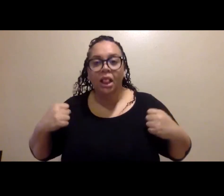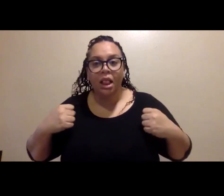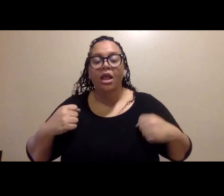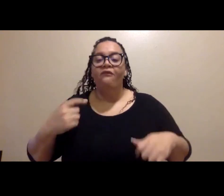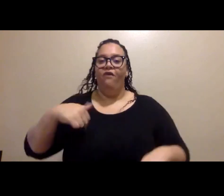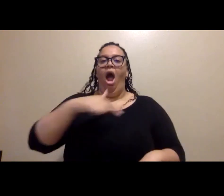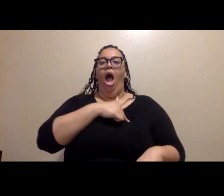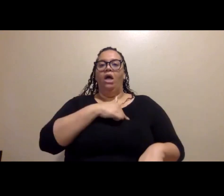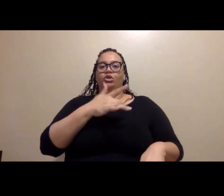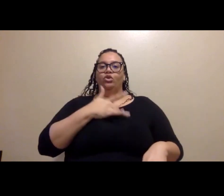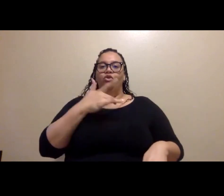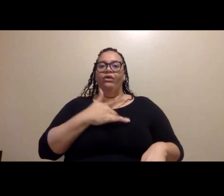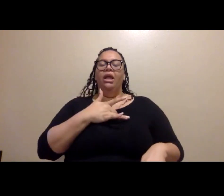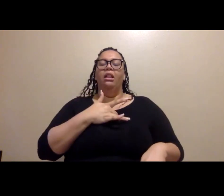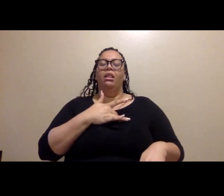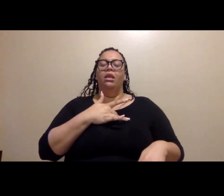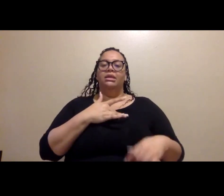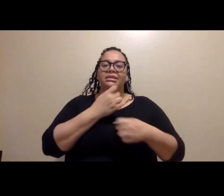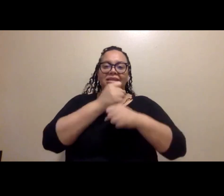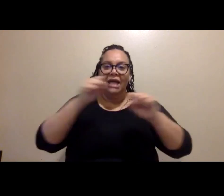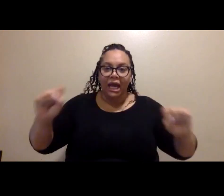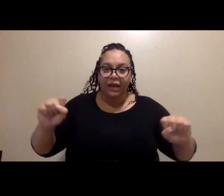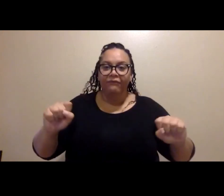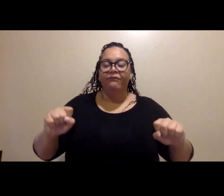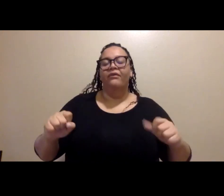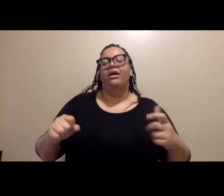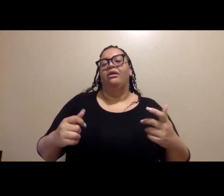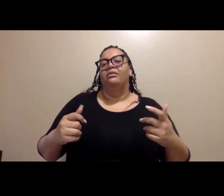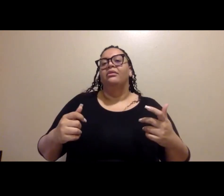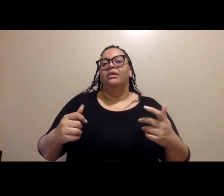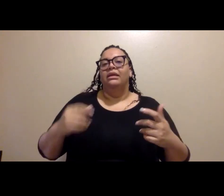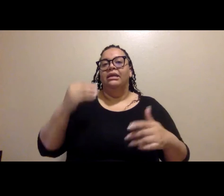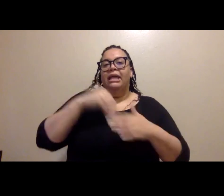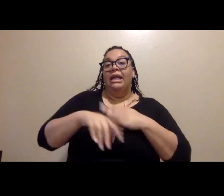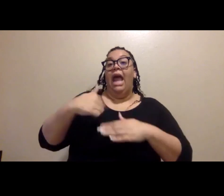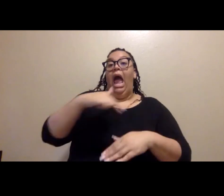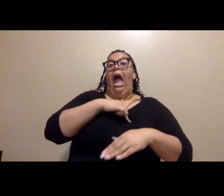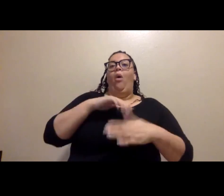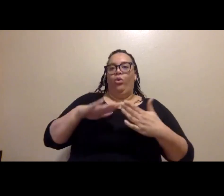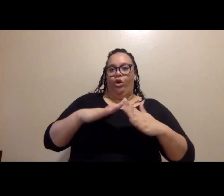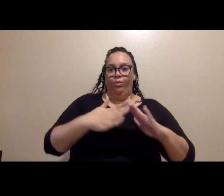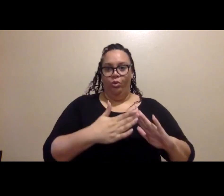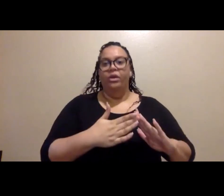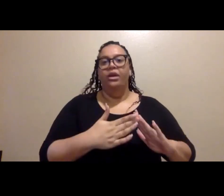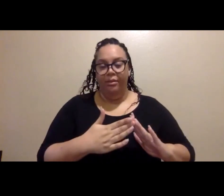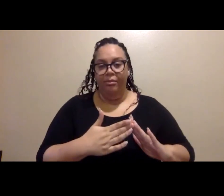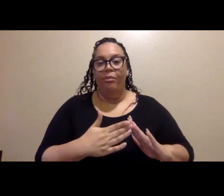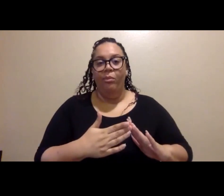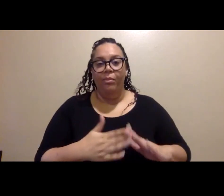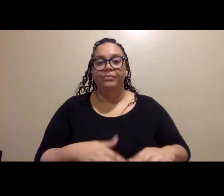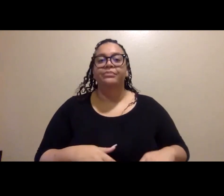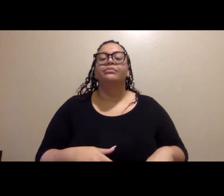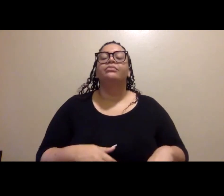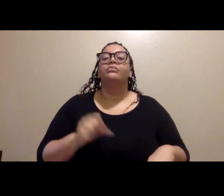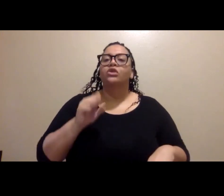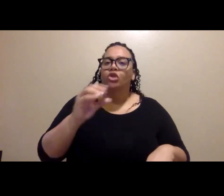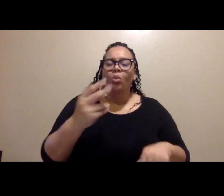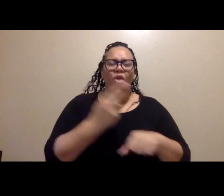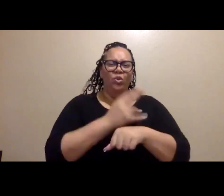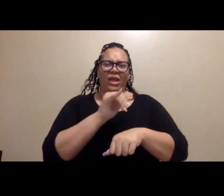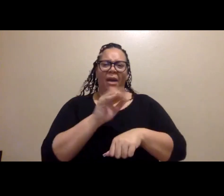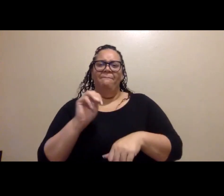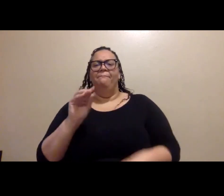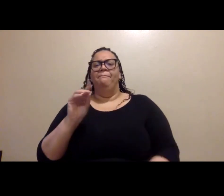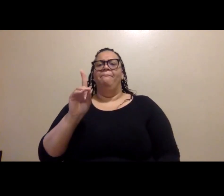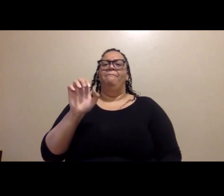did is we decided, hey, let's create an organization that actually encompasses this like healing justice model.